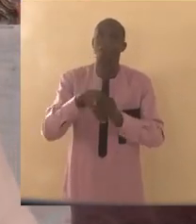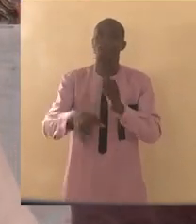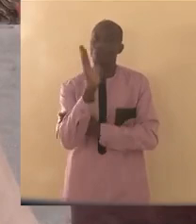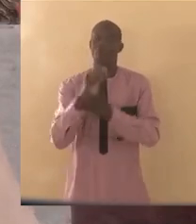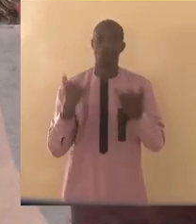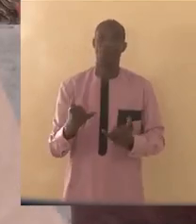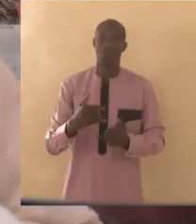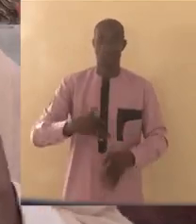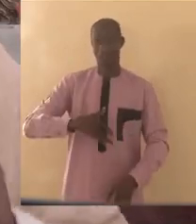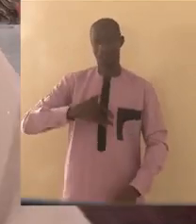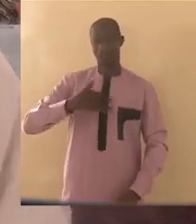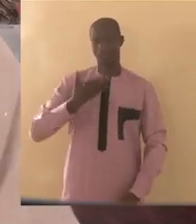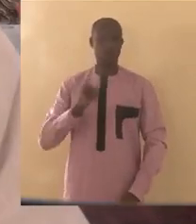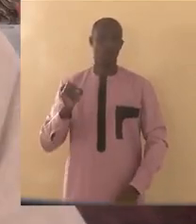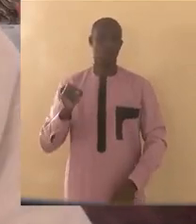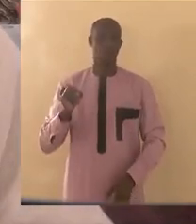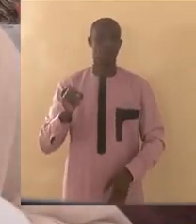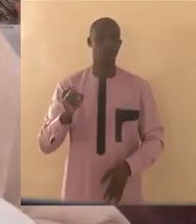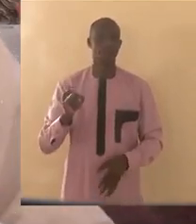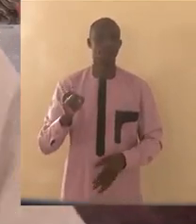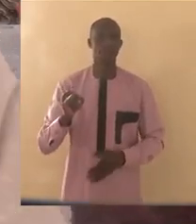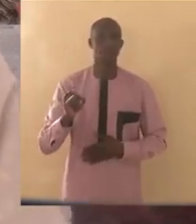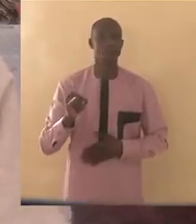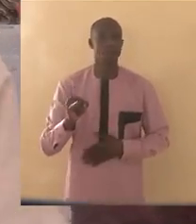God's presence and feeling